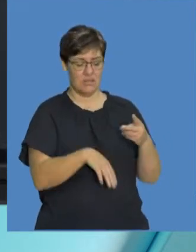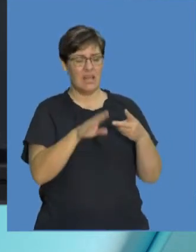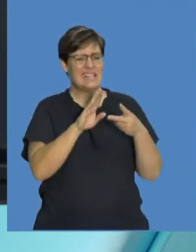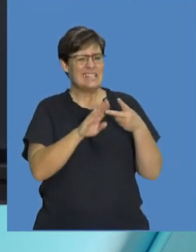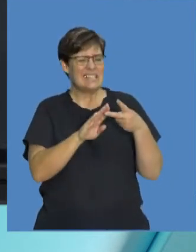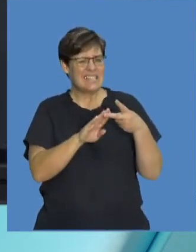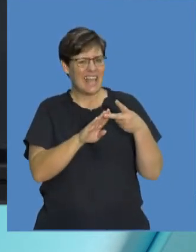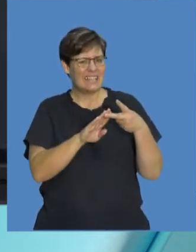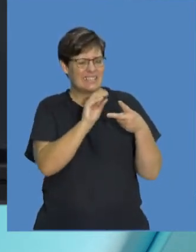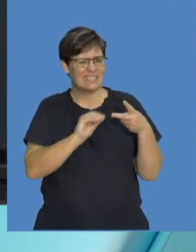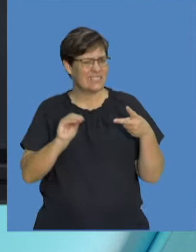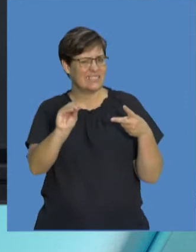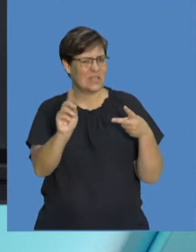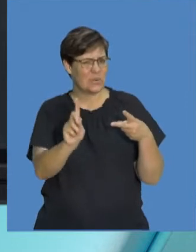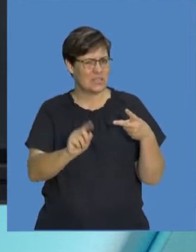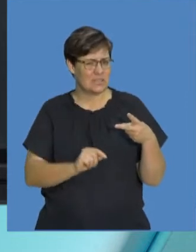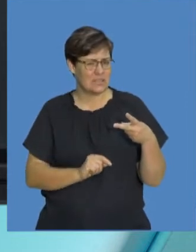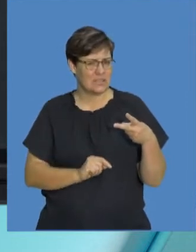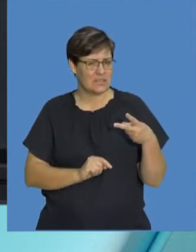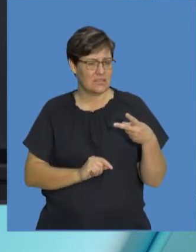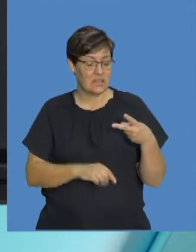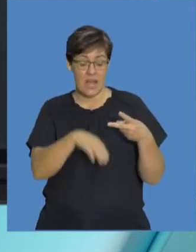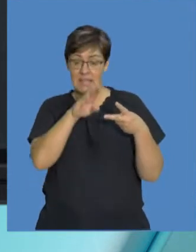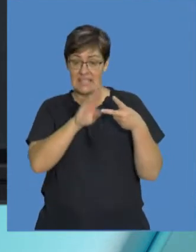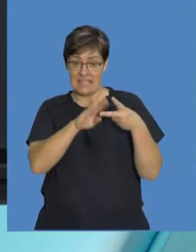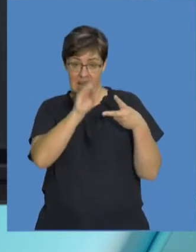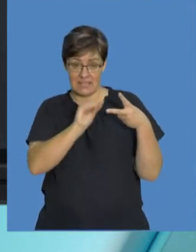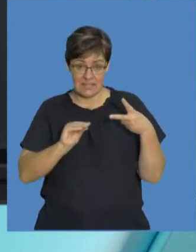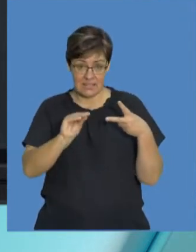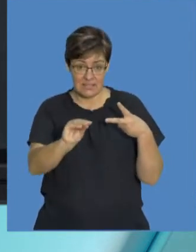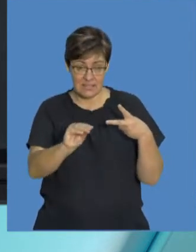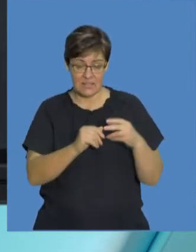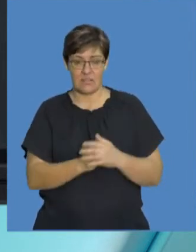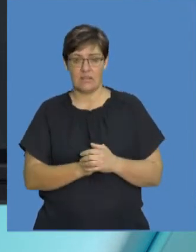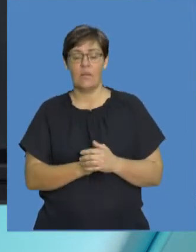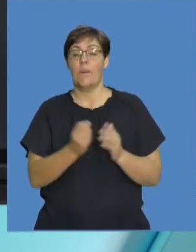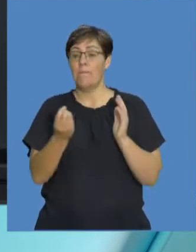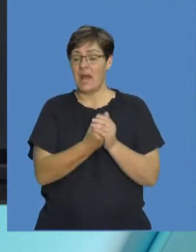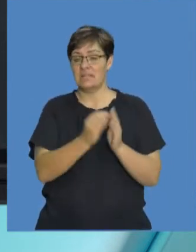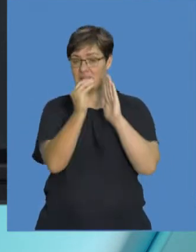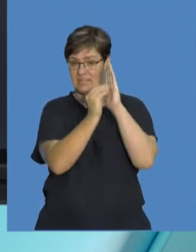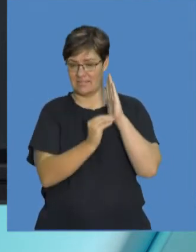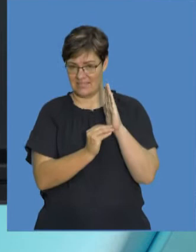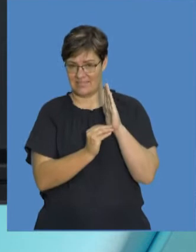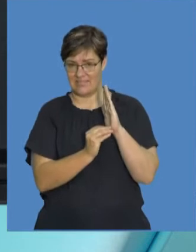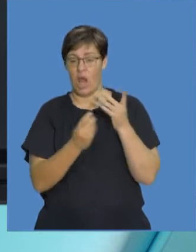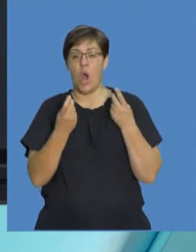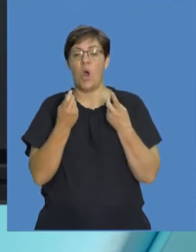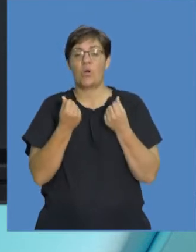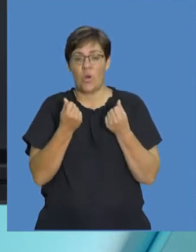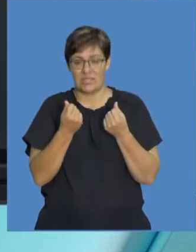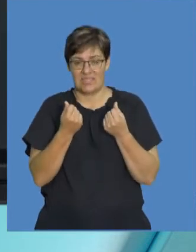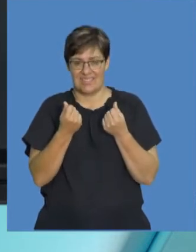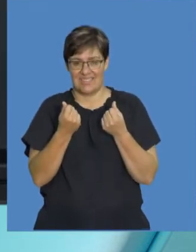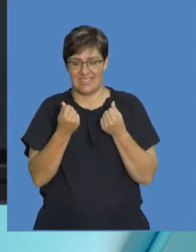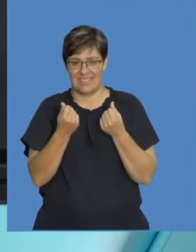What was the second part of the entry? The second part of the entry was to record the cost